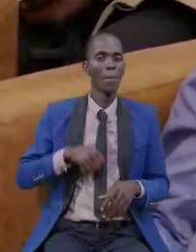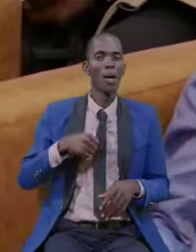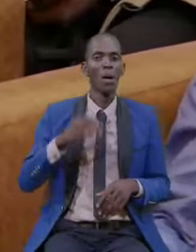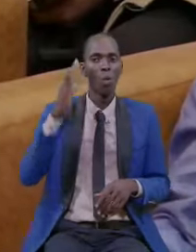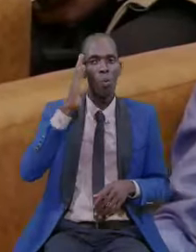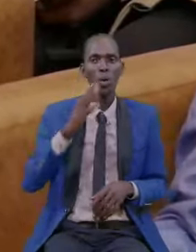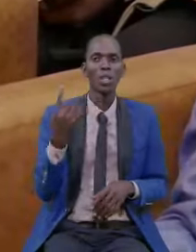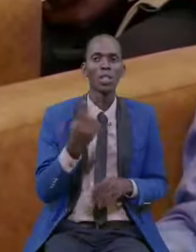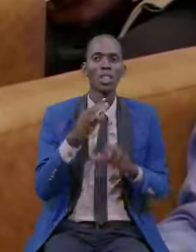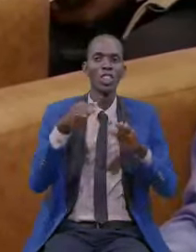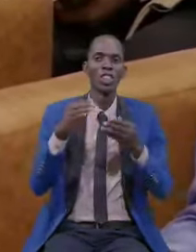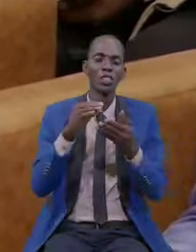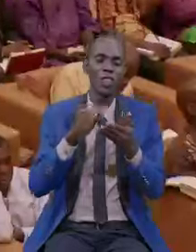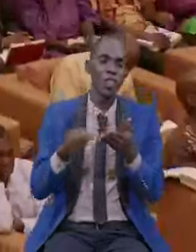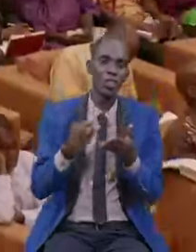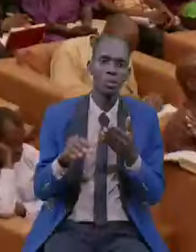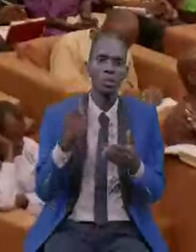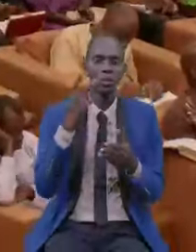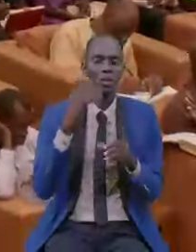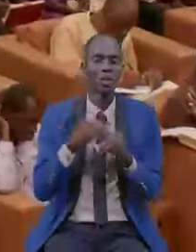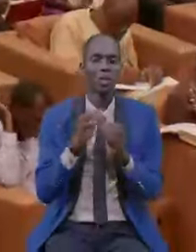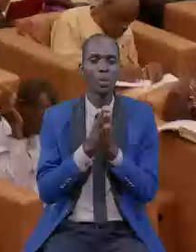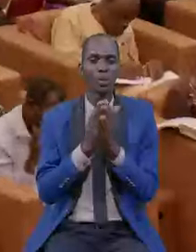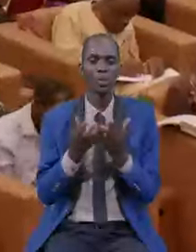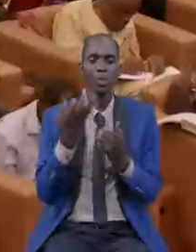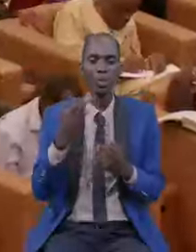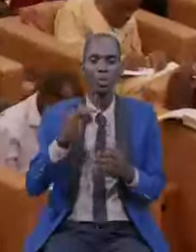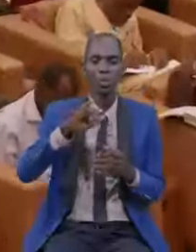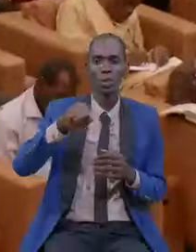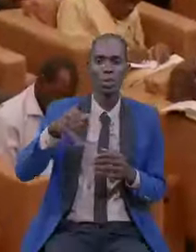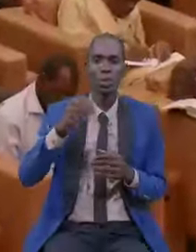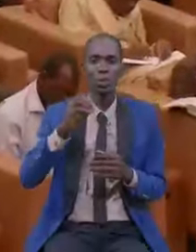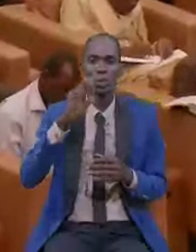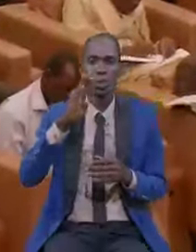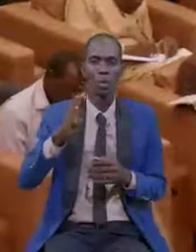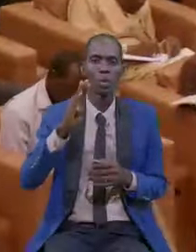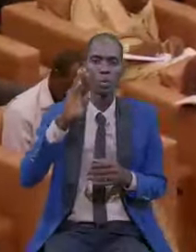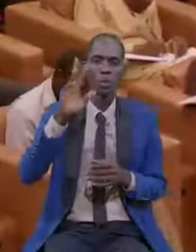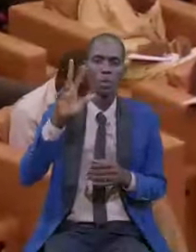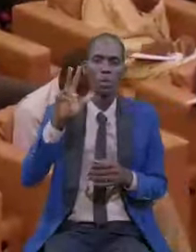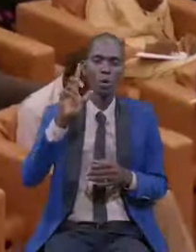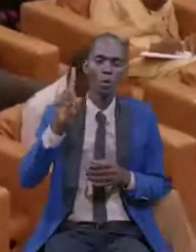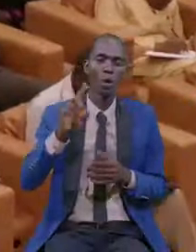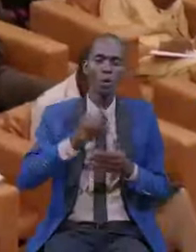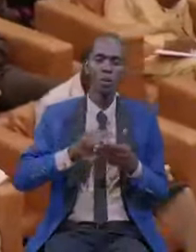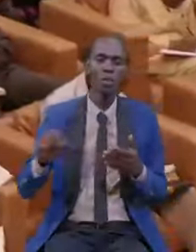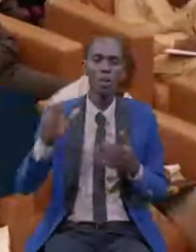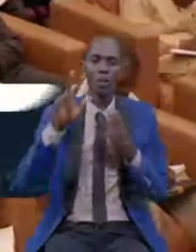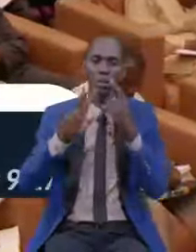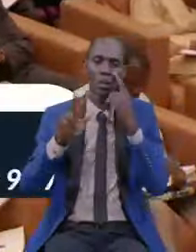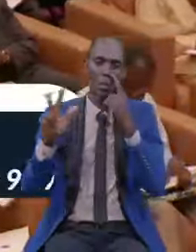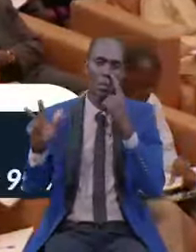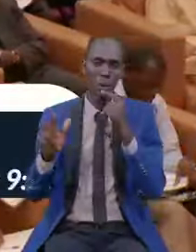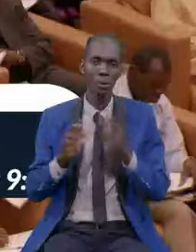at Job chapter 31, verse 33. Job